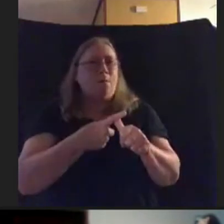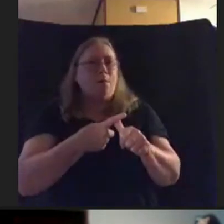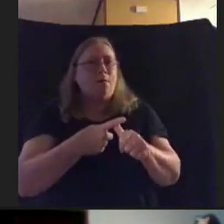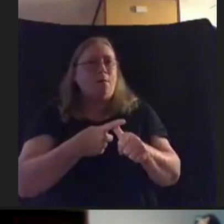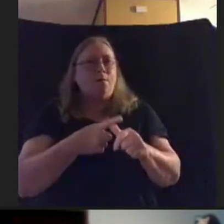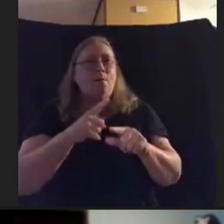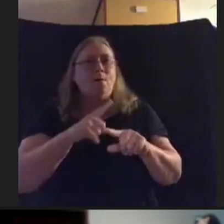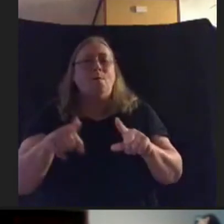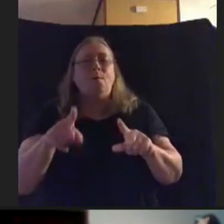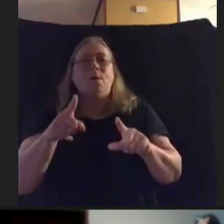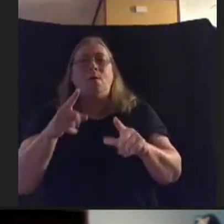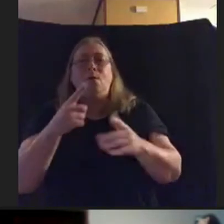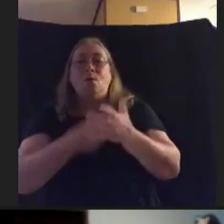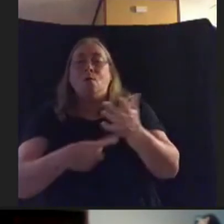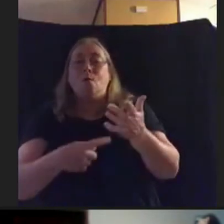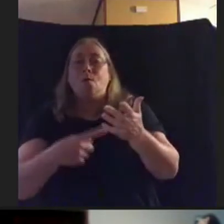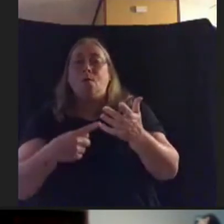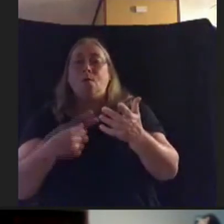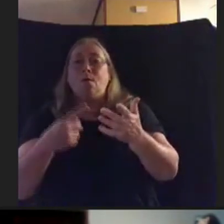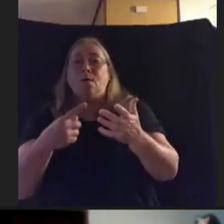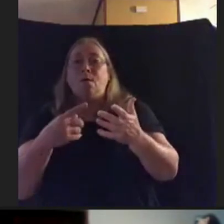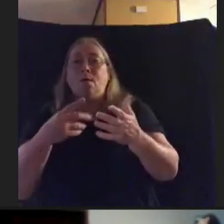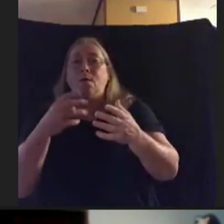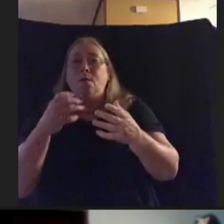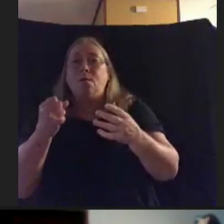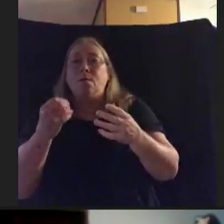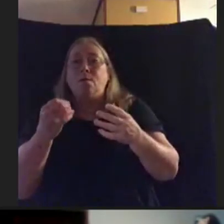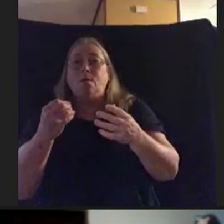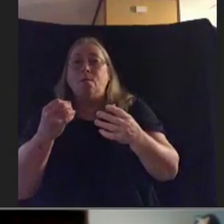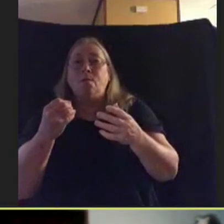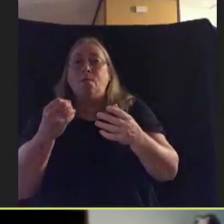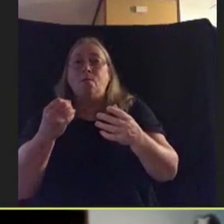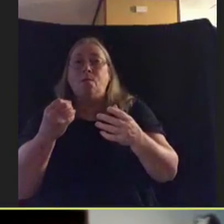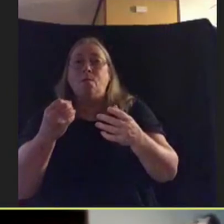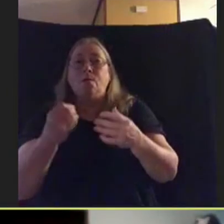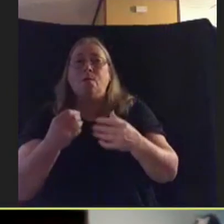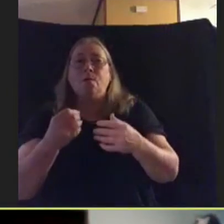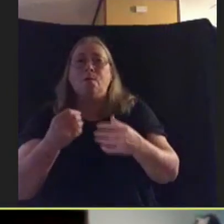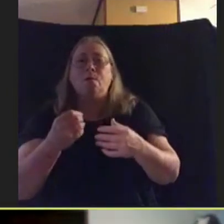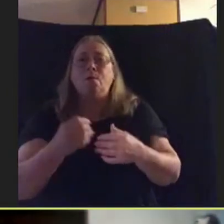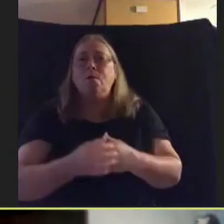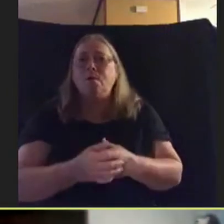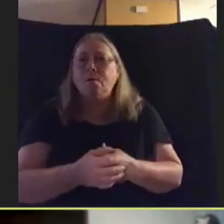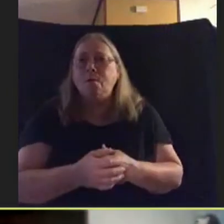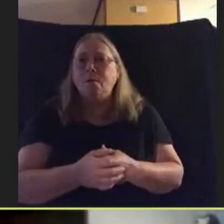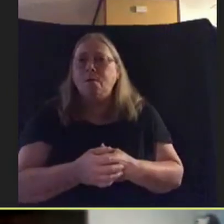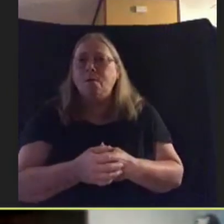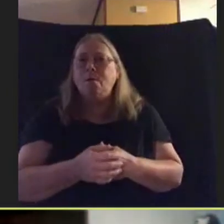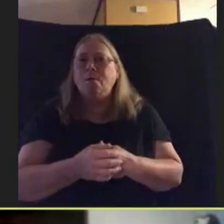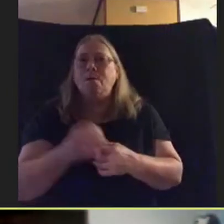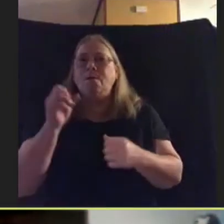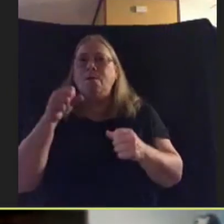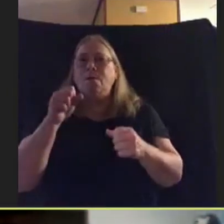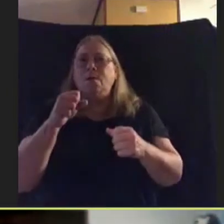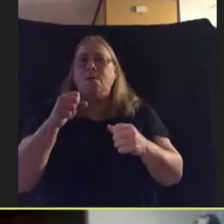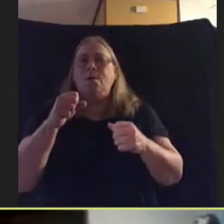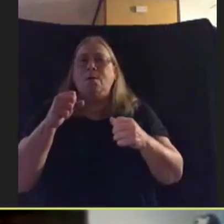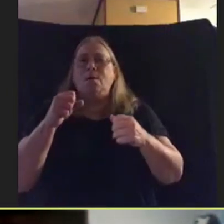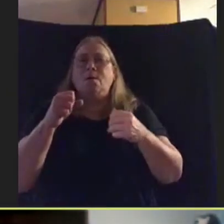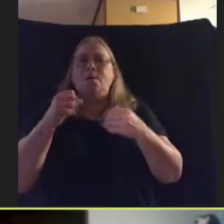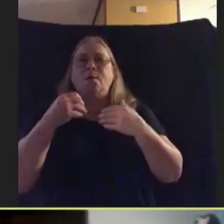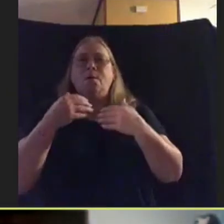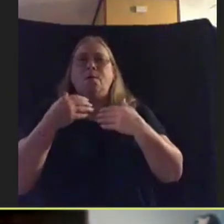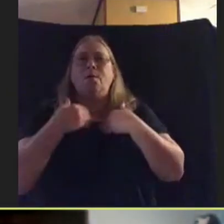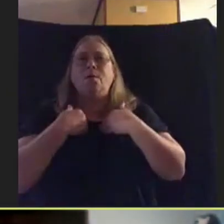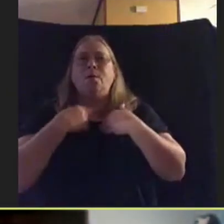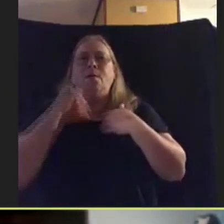had sort of saved up, they gave us a lot earlier. Paul, you want to sort of tease that out? Yeah, there's some variability with that allocation that we get from the federal